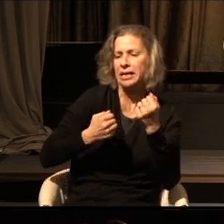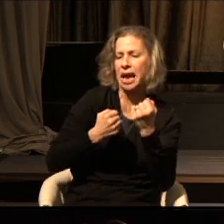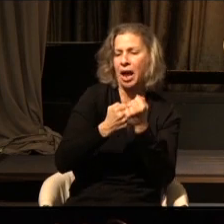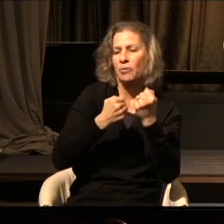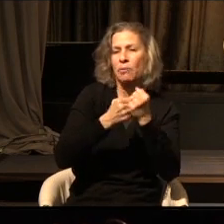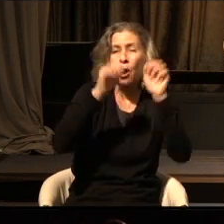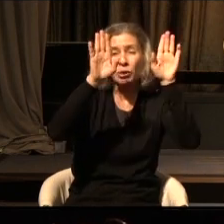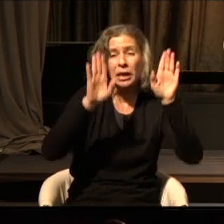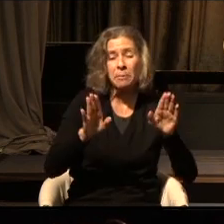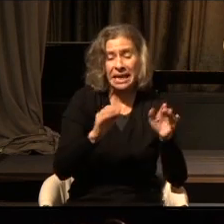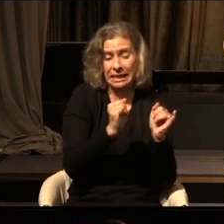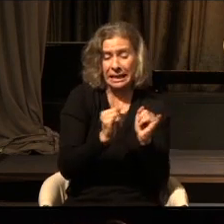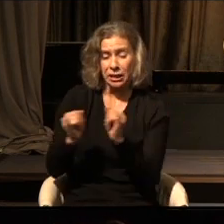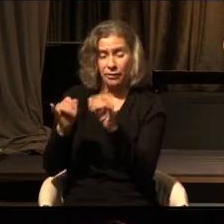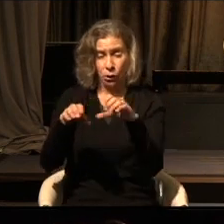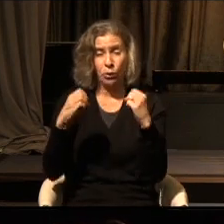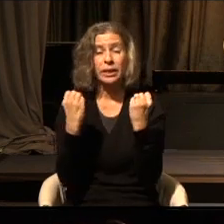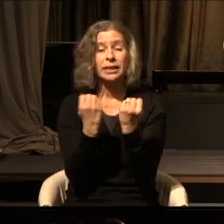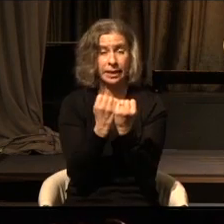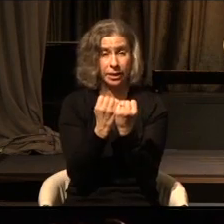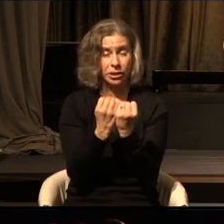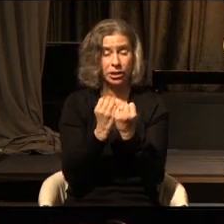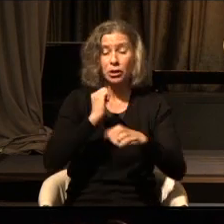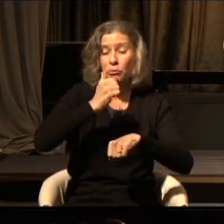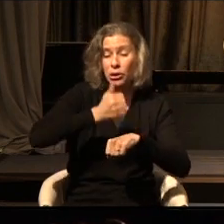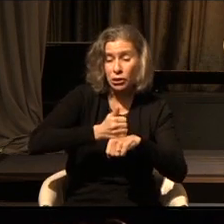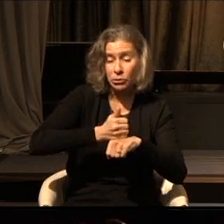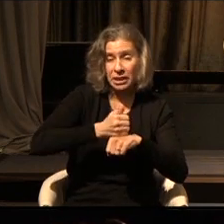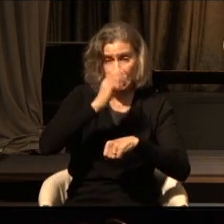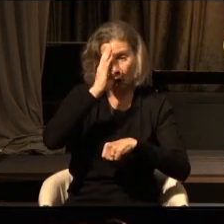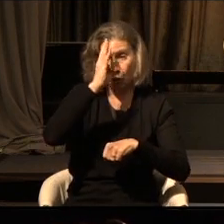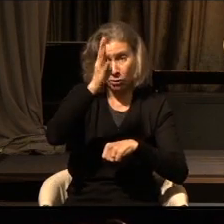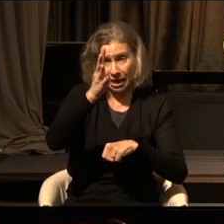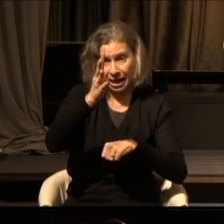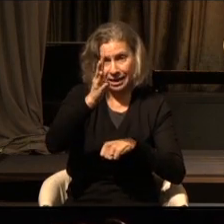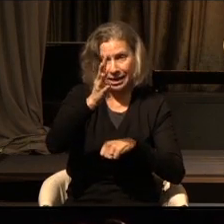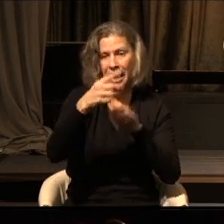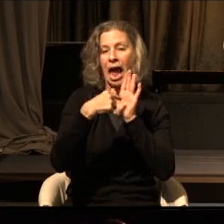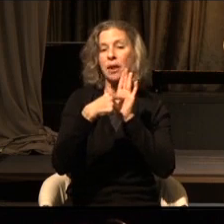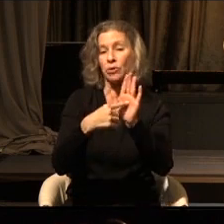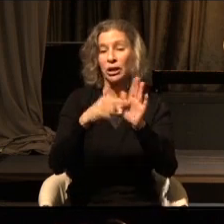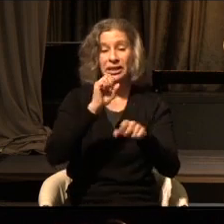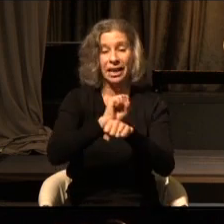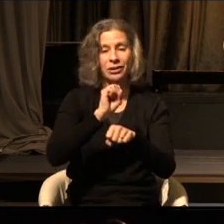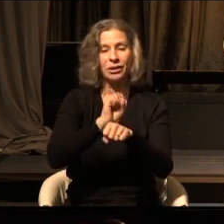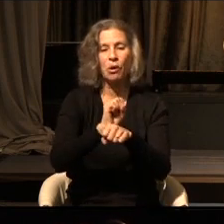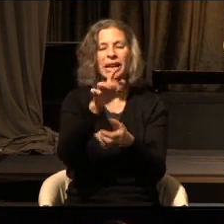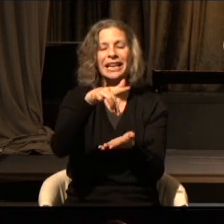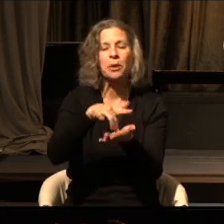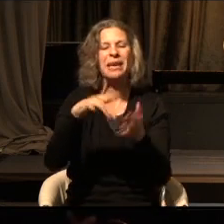and organizations producing, creating, and presenting work in the middle of nowhere.